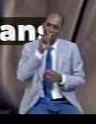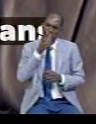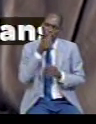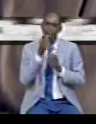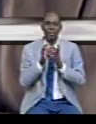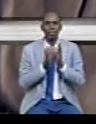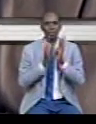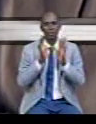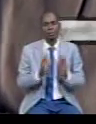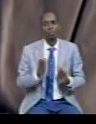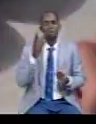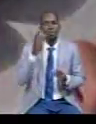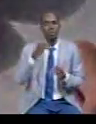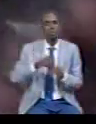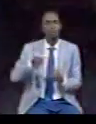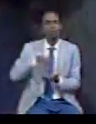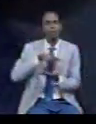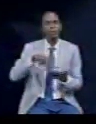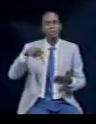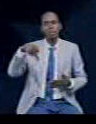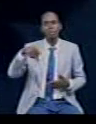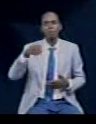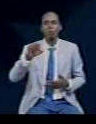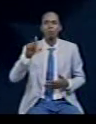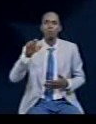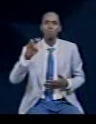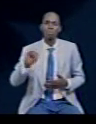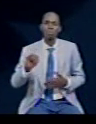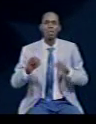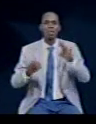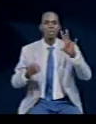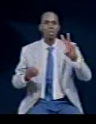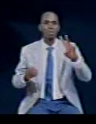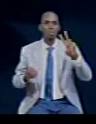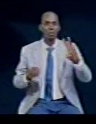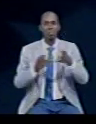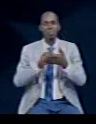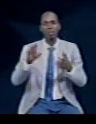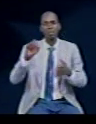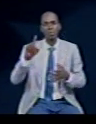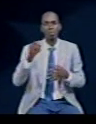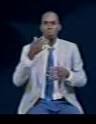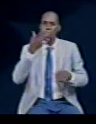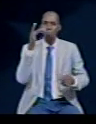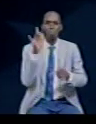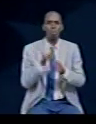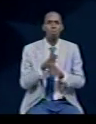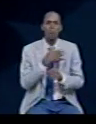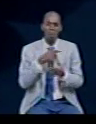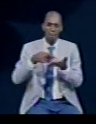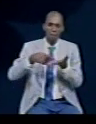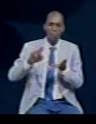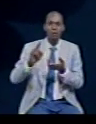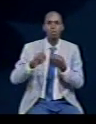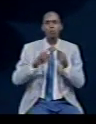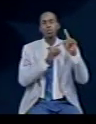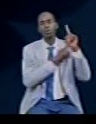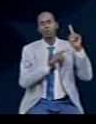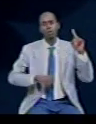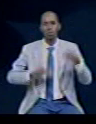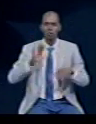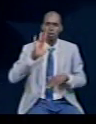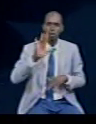Psalm 76, verse 11. Vow and pay unto the Lord your